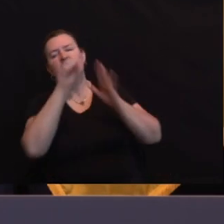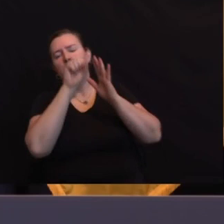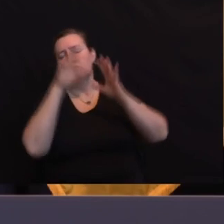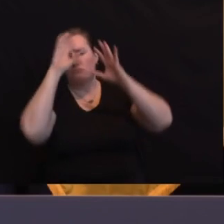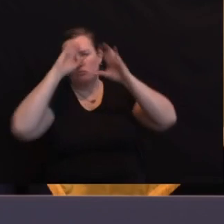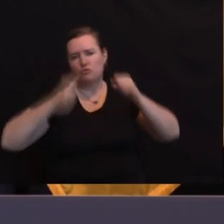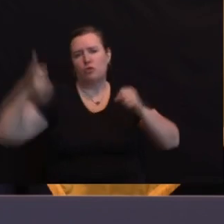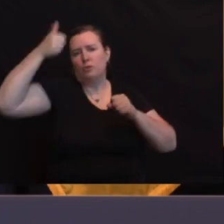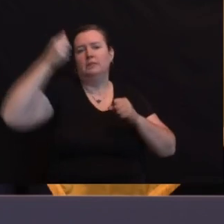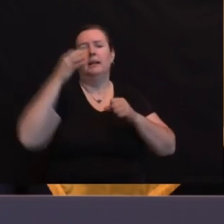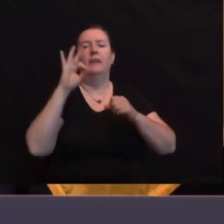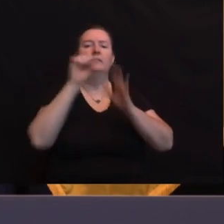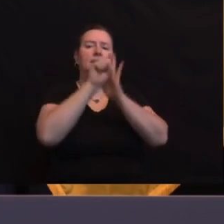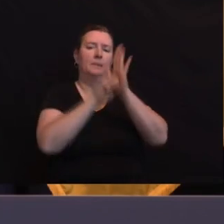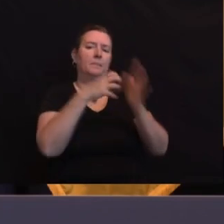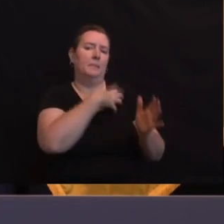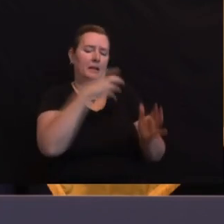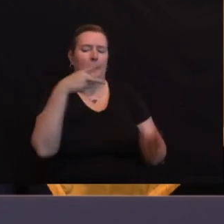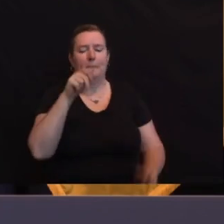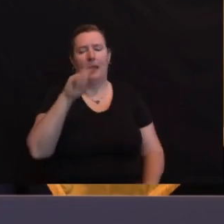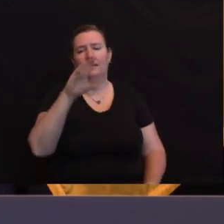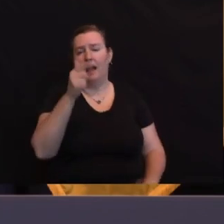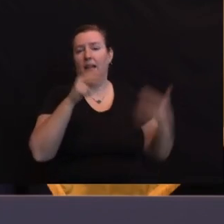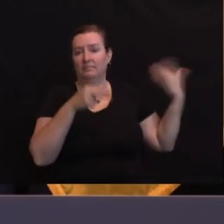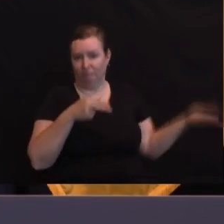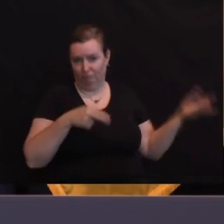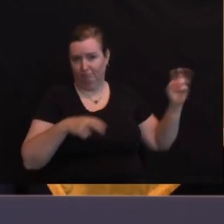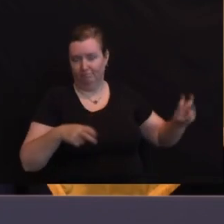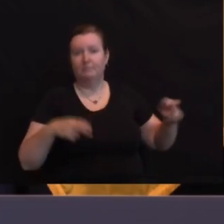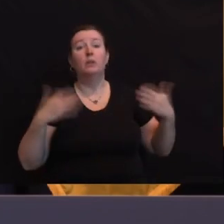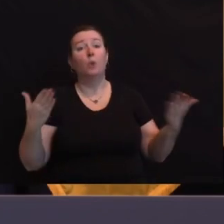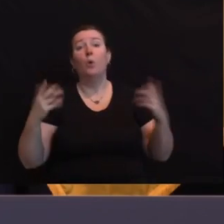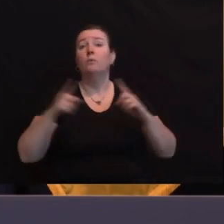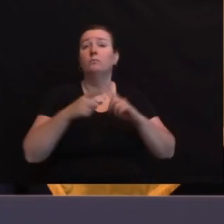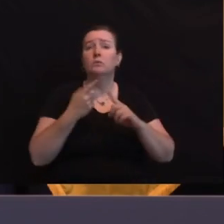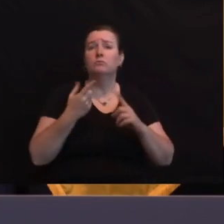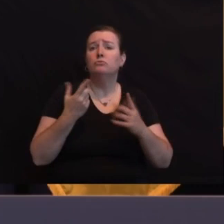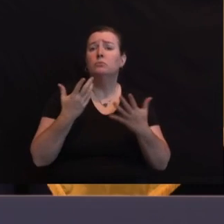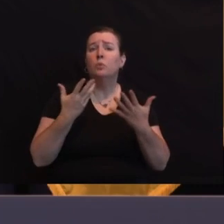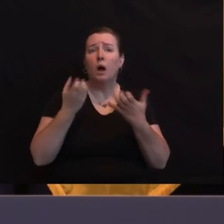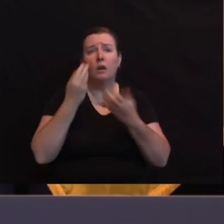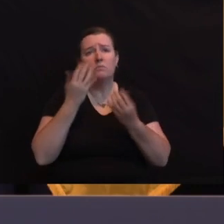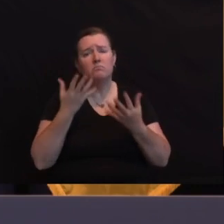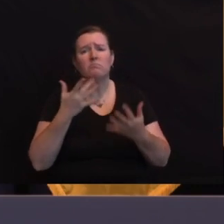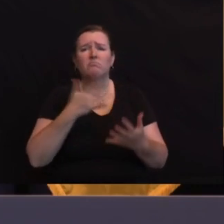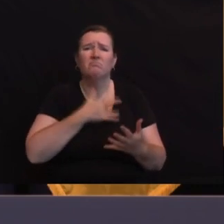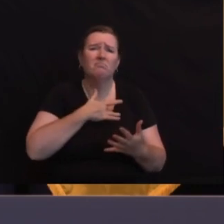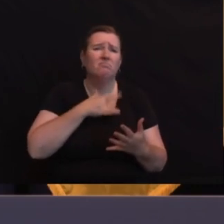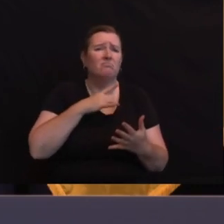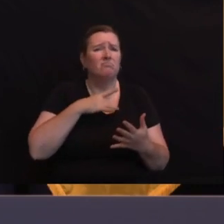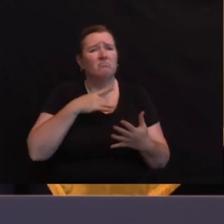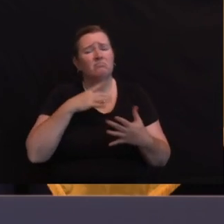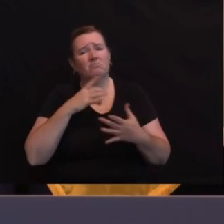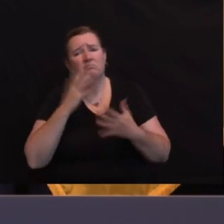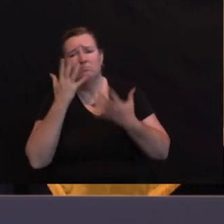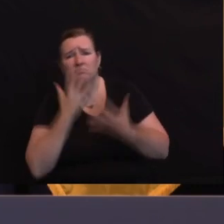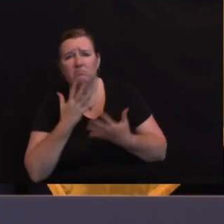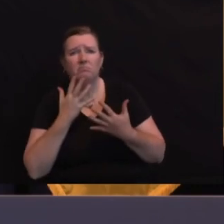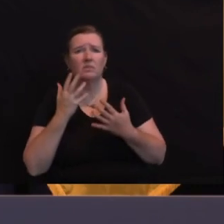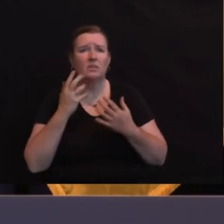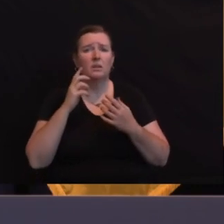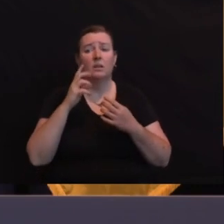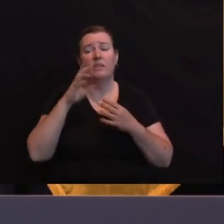Callahan. First, with a heavy heart, I want to send my condolences to the families of the victims of the horrific fire in Elizabeth